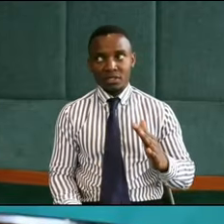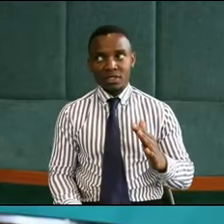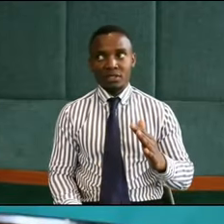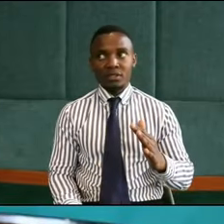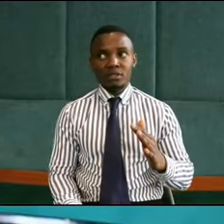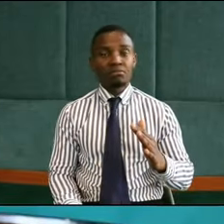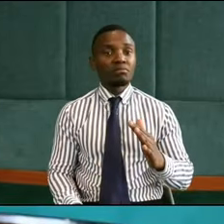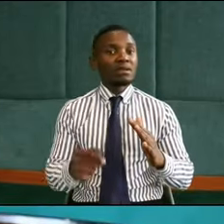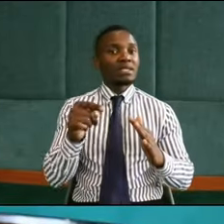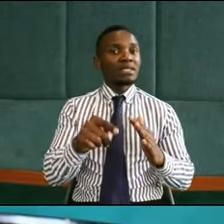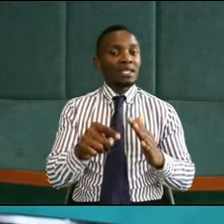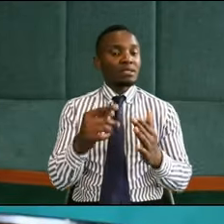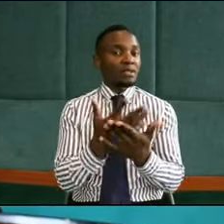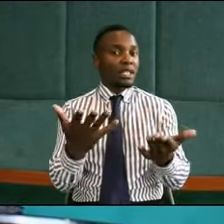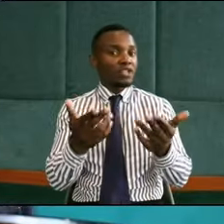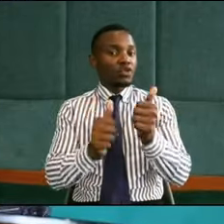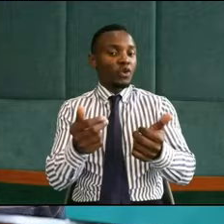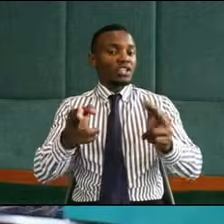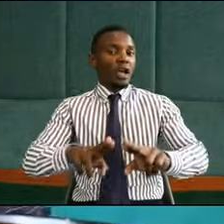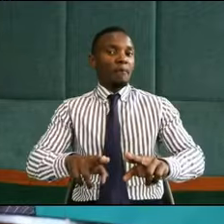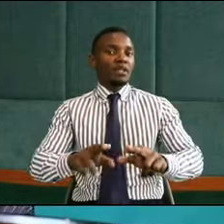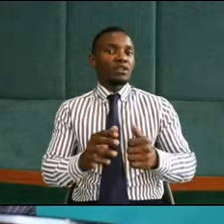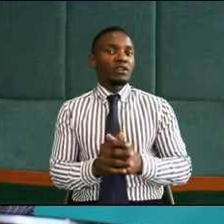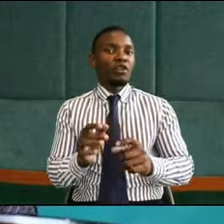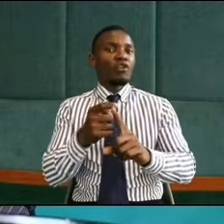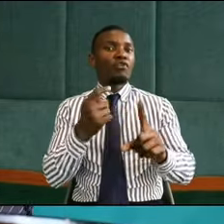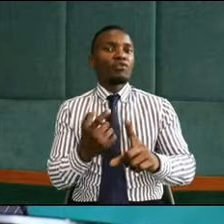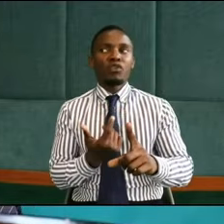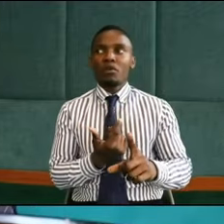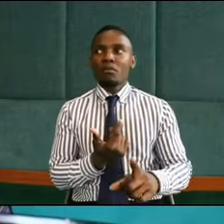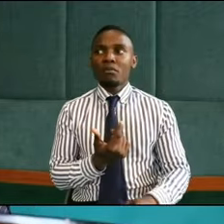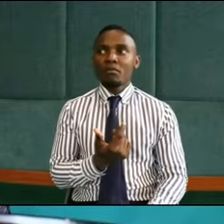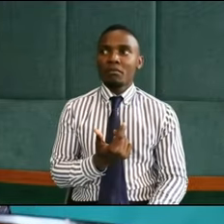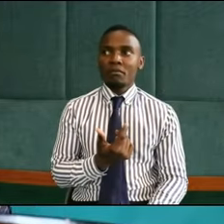is basically out of order of the occurrence.